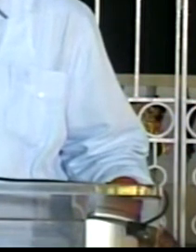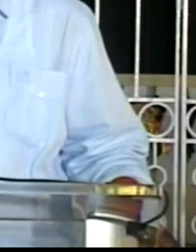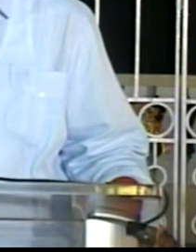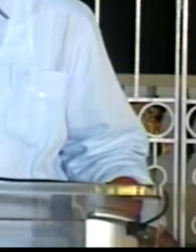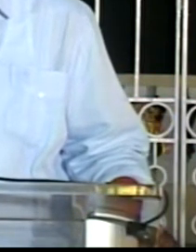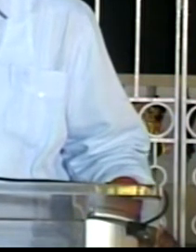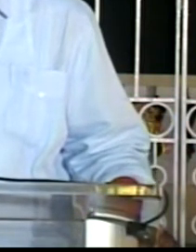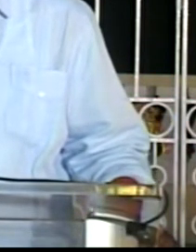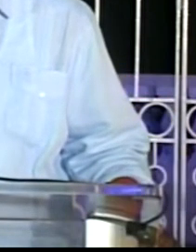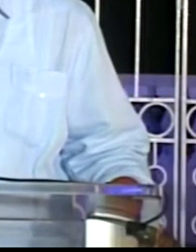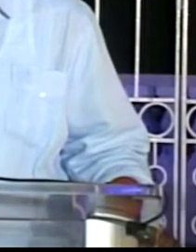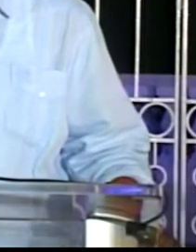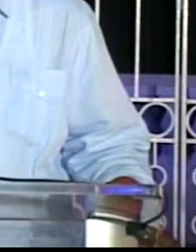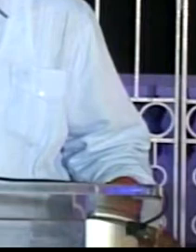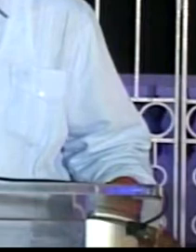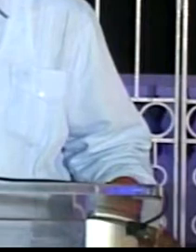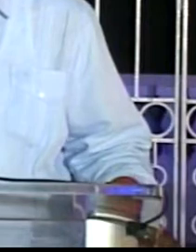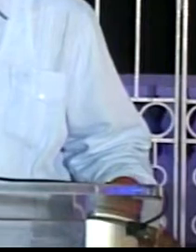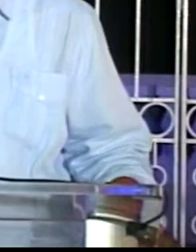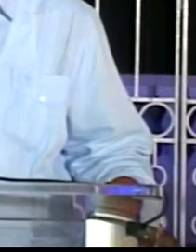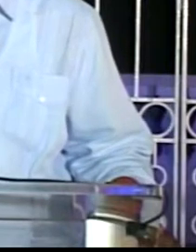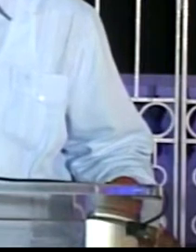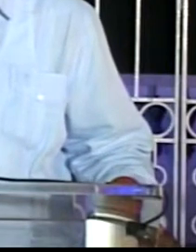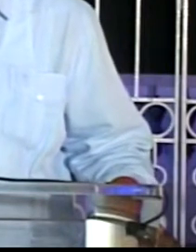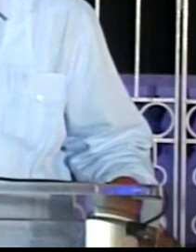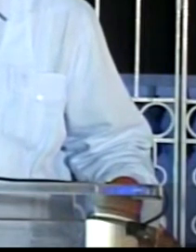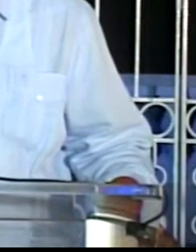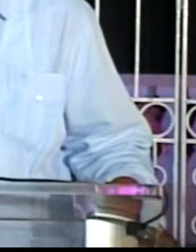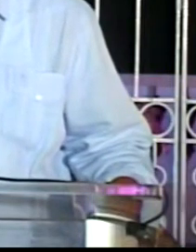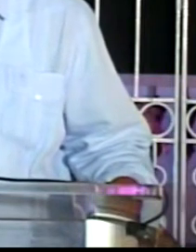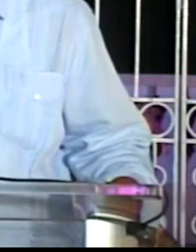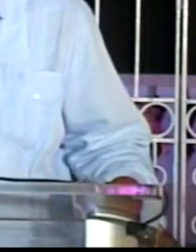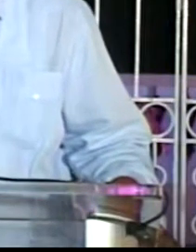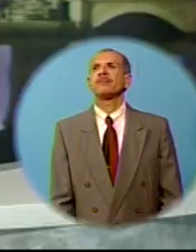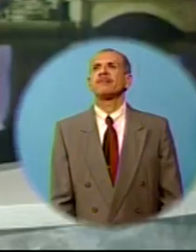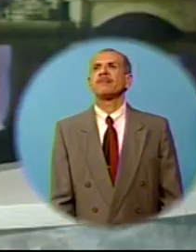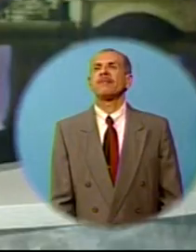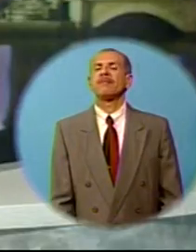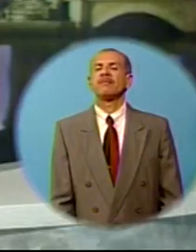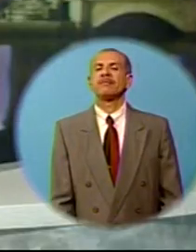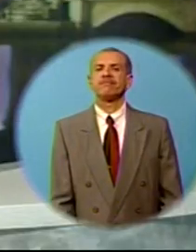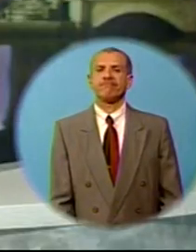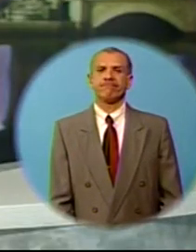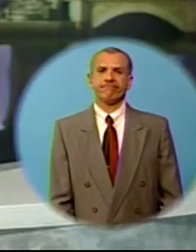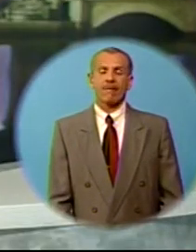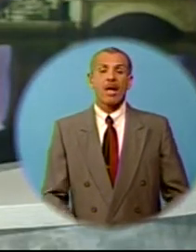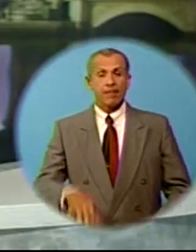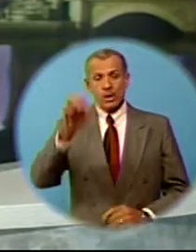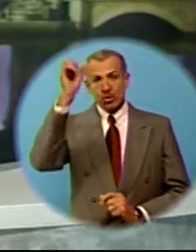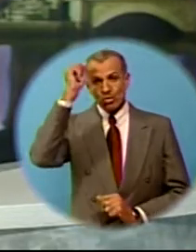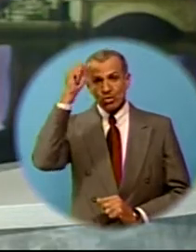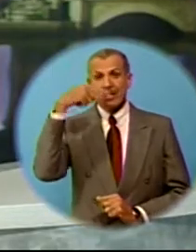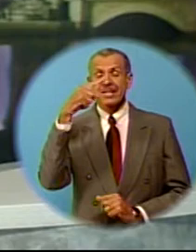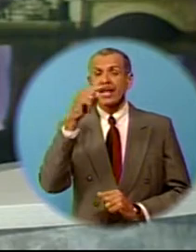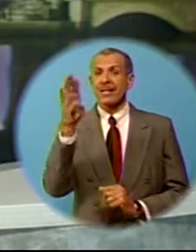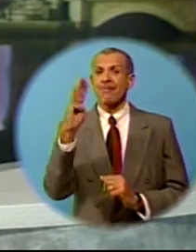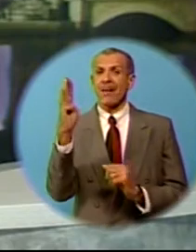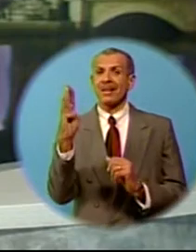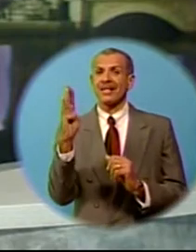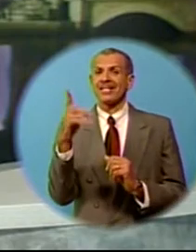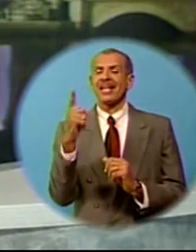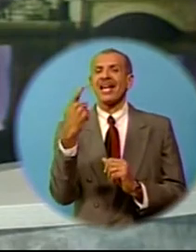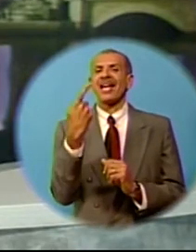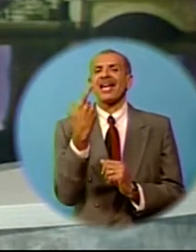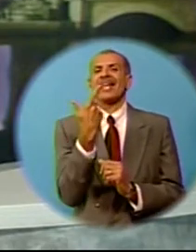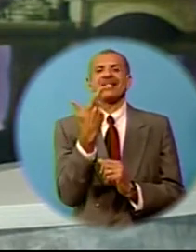5 foolish virgins without any oil in our lamps. Mr. Stewart says Barbados is a far cry